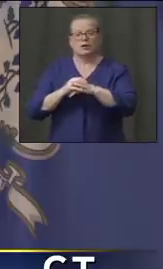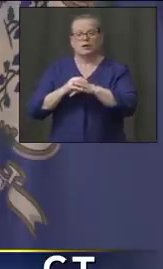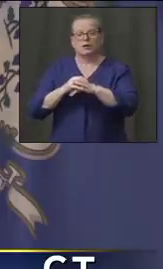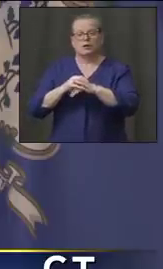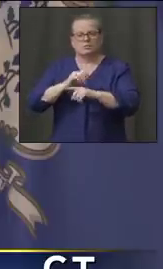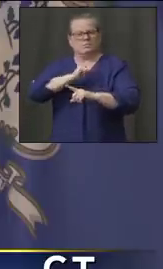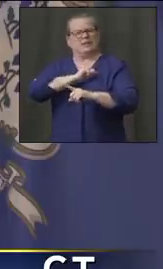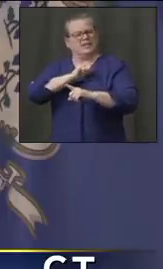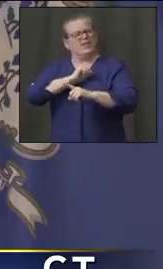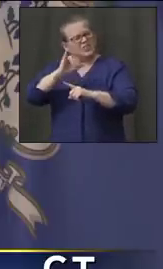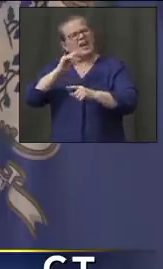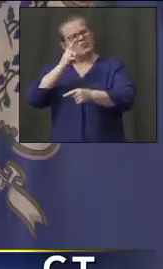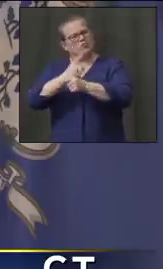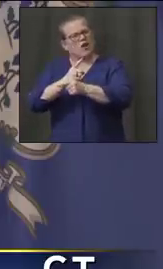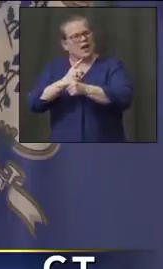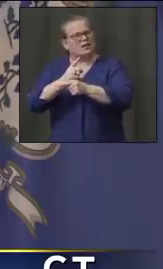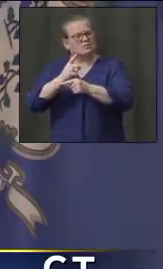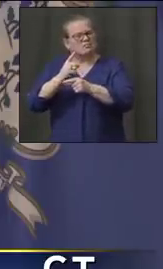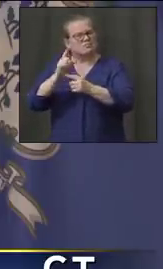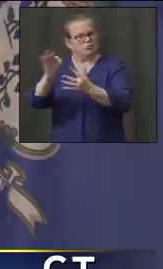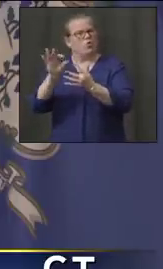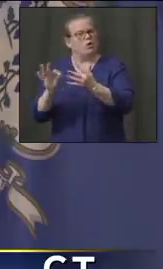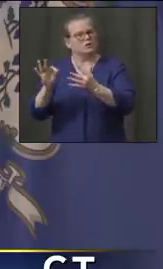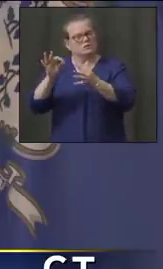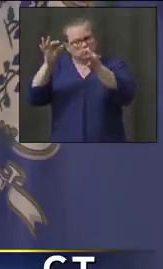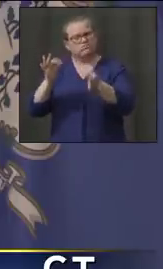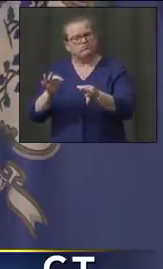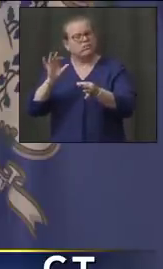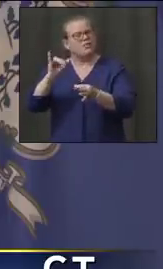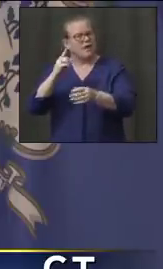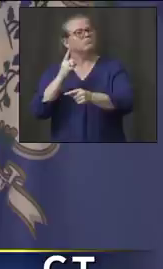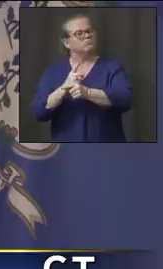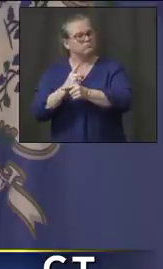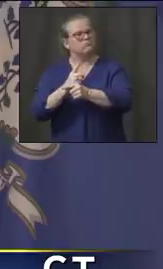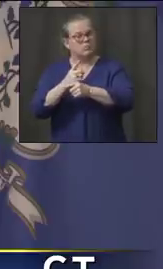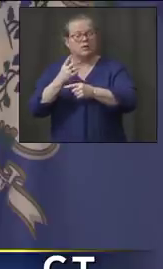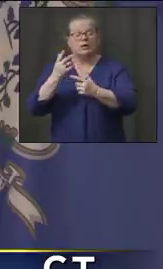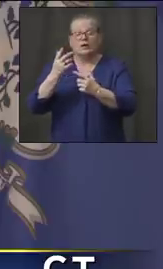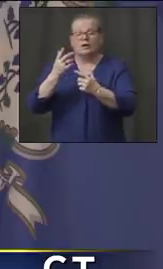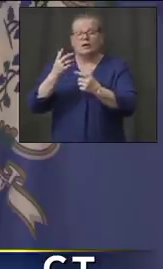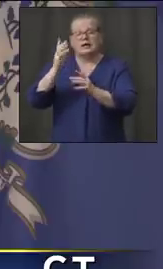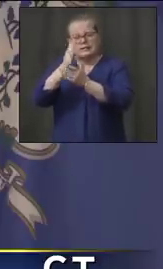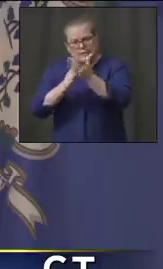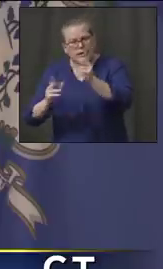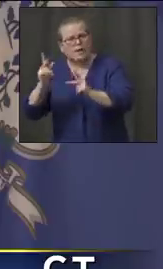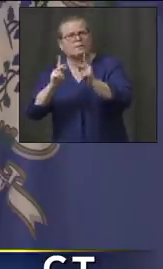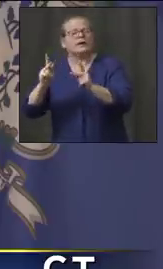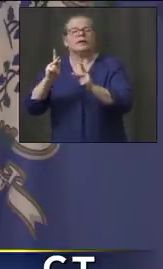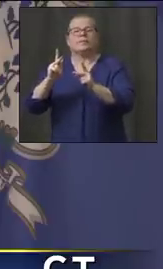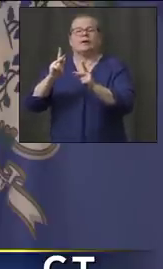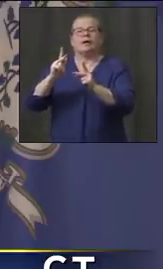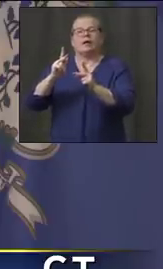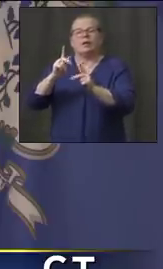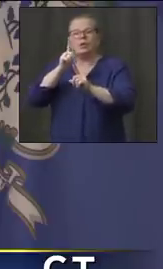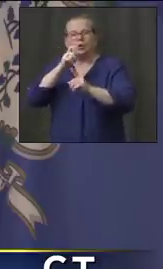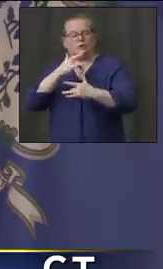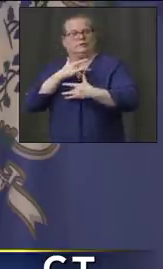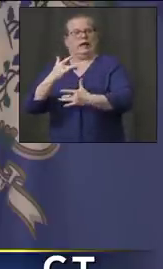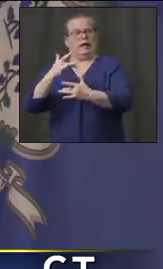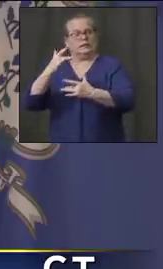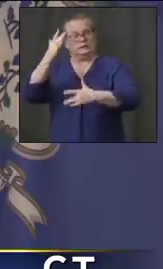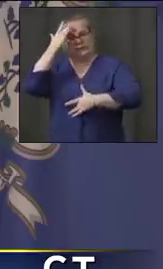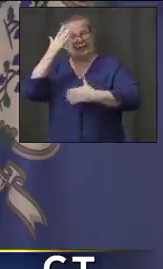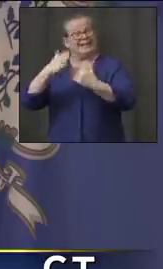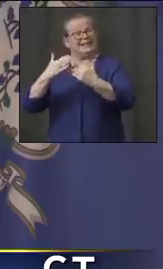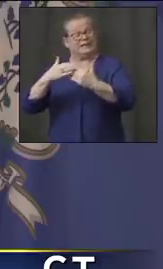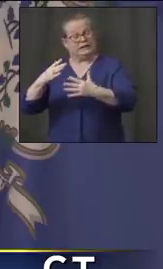community are hit especially hard by this pandemic in terms of infections, in terms of fatalities. And we're going to focus on